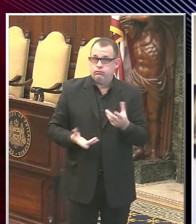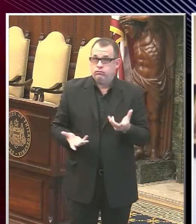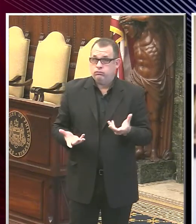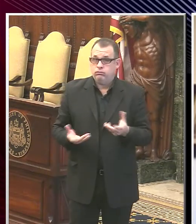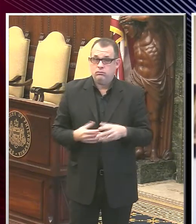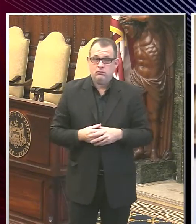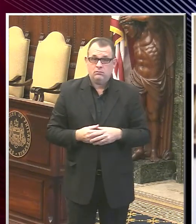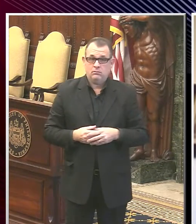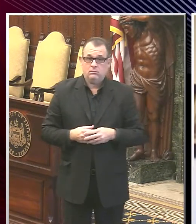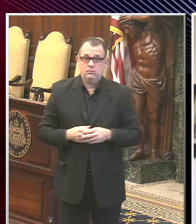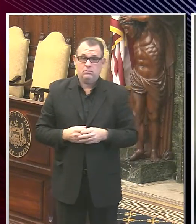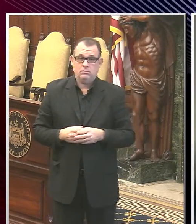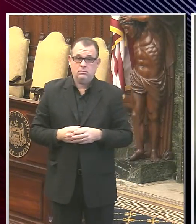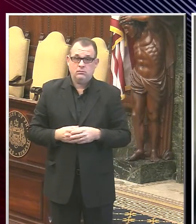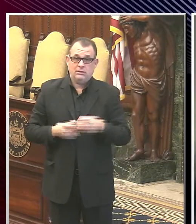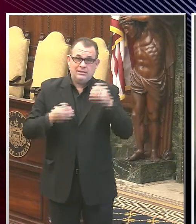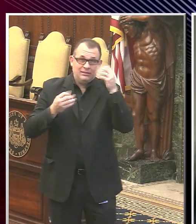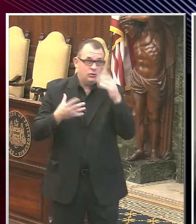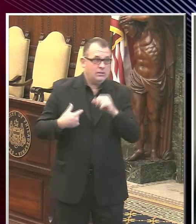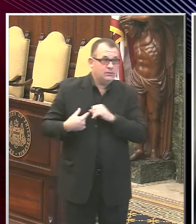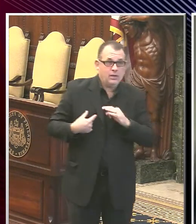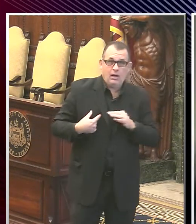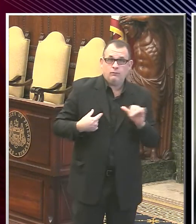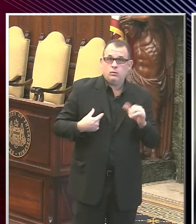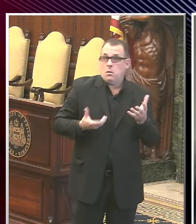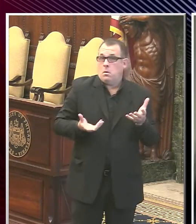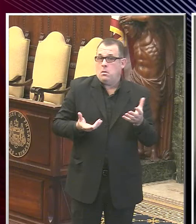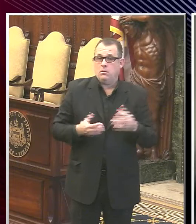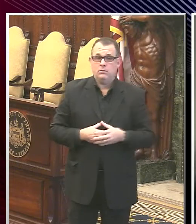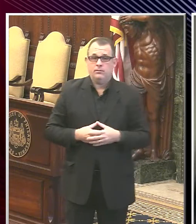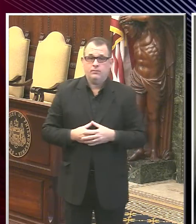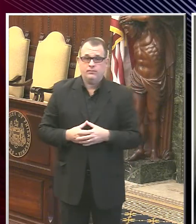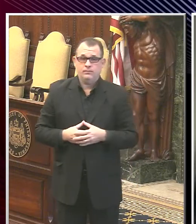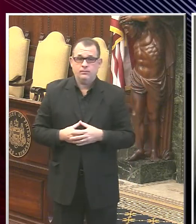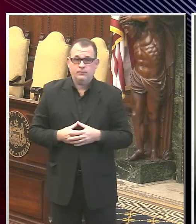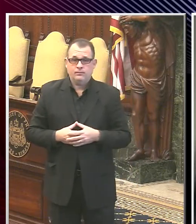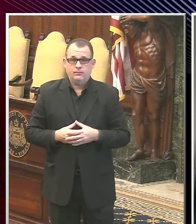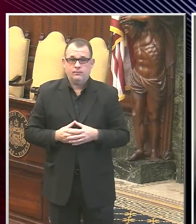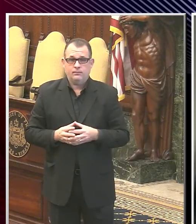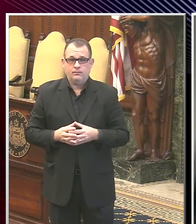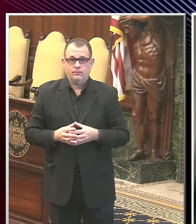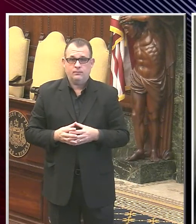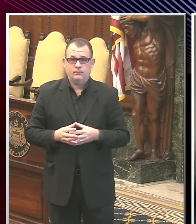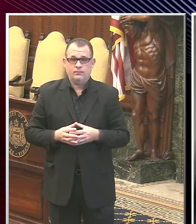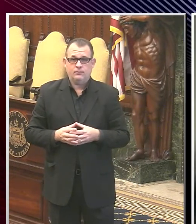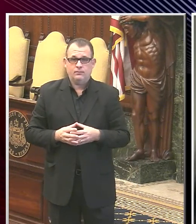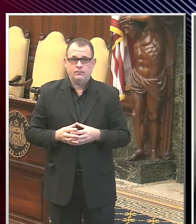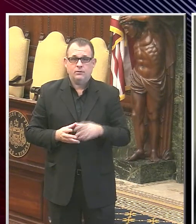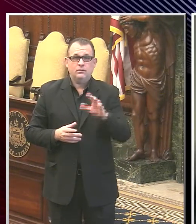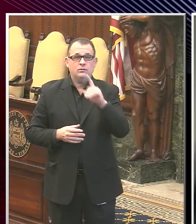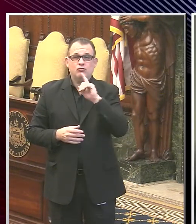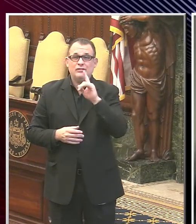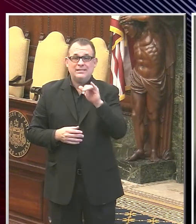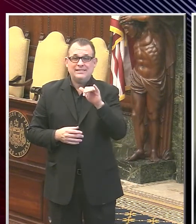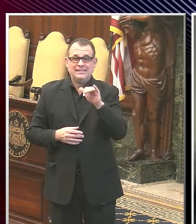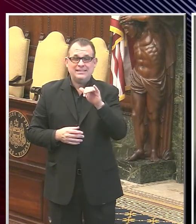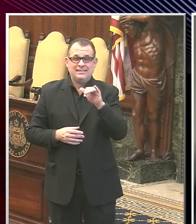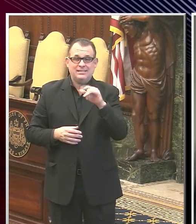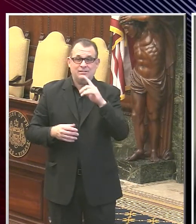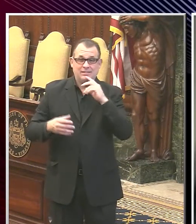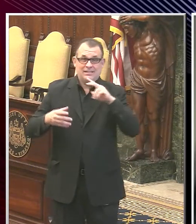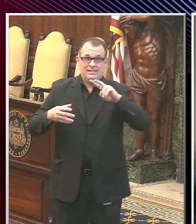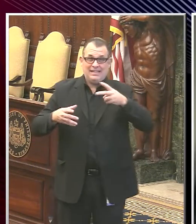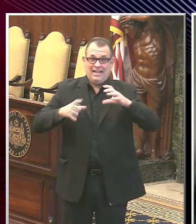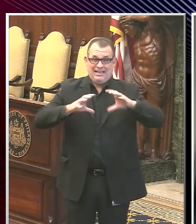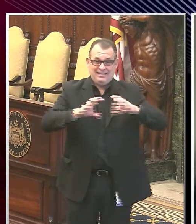staff? I think it's too early to say that. I will say that there is sort of second category workers that are called essential workers or critical